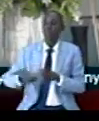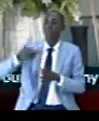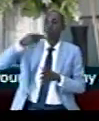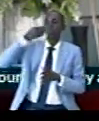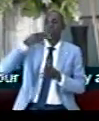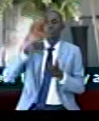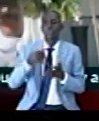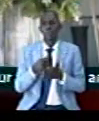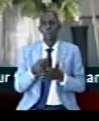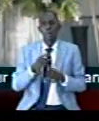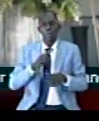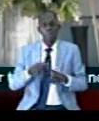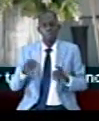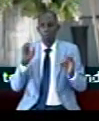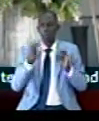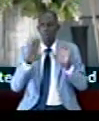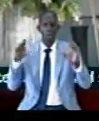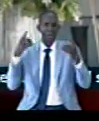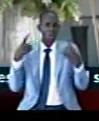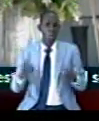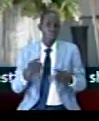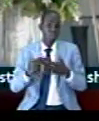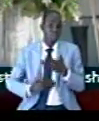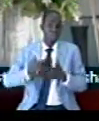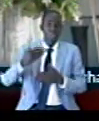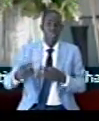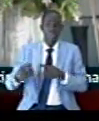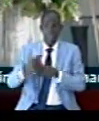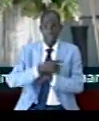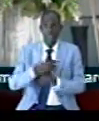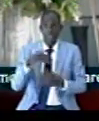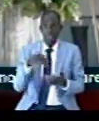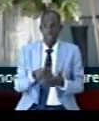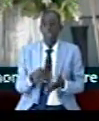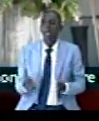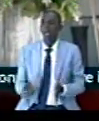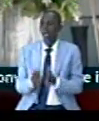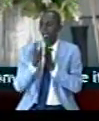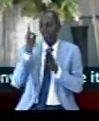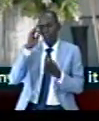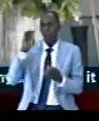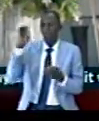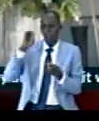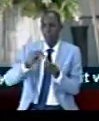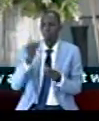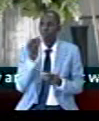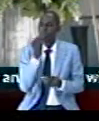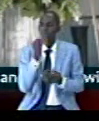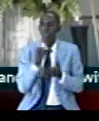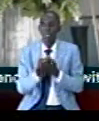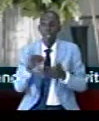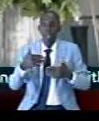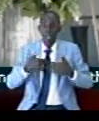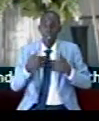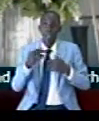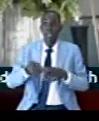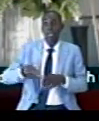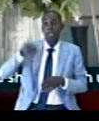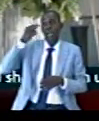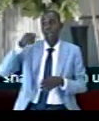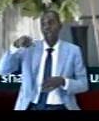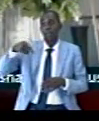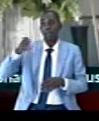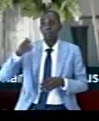day, I specifically asked to be served food that would have Pepe, and I did eat, and nothing happened. Since that